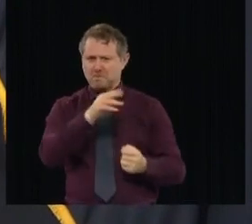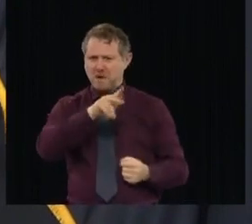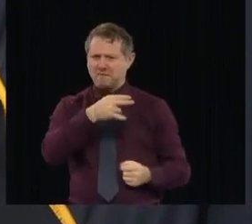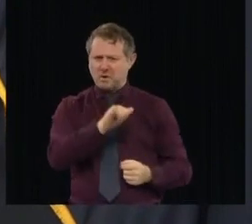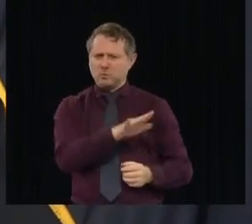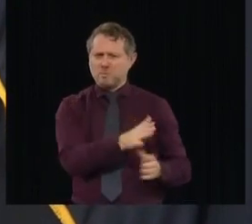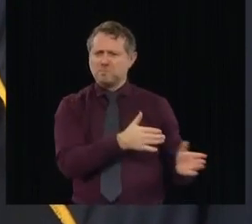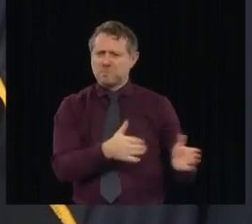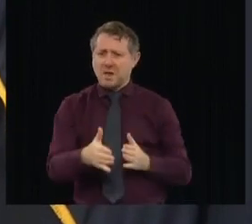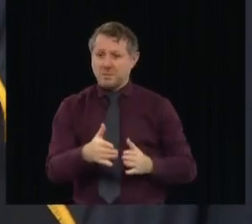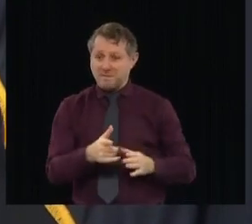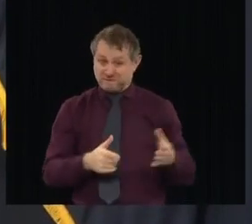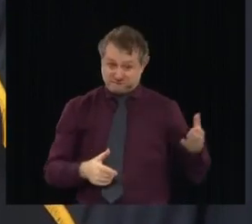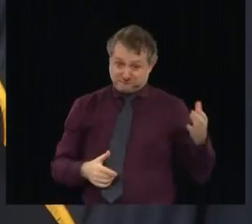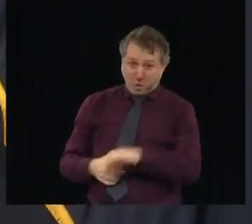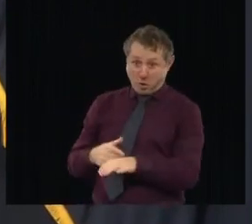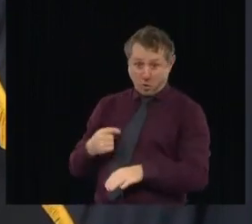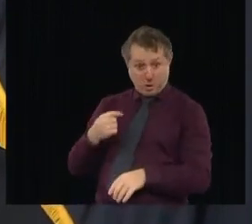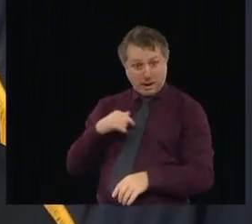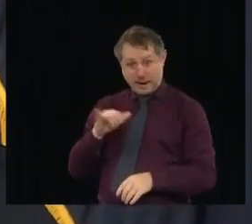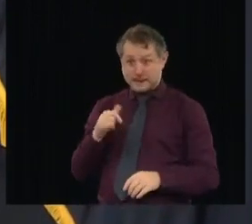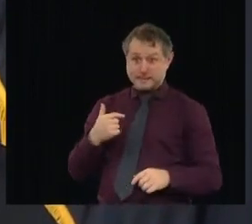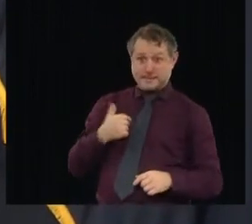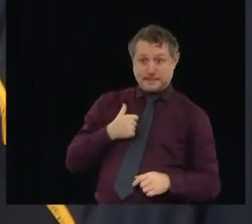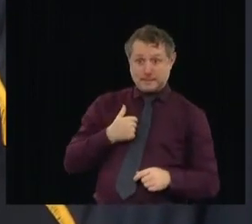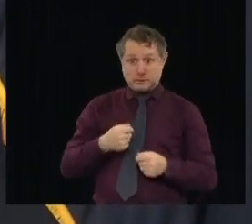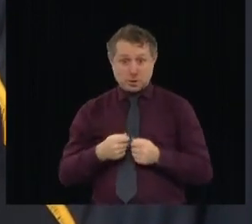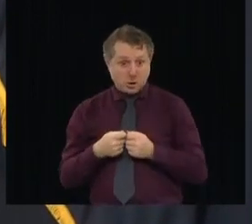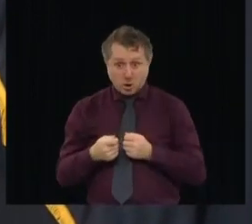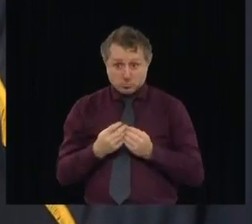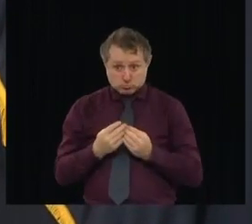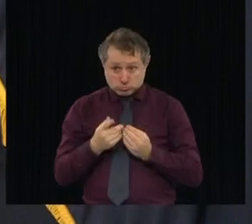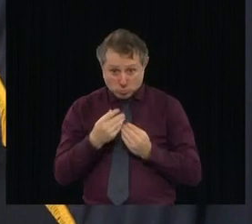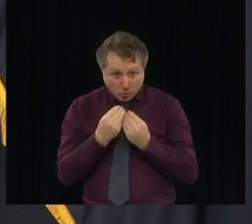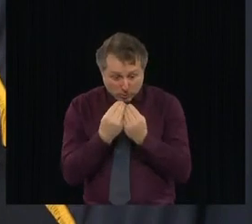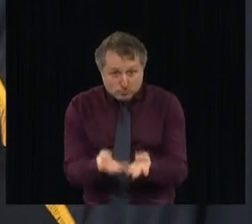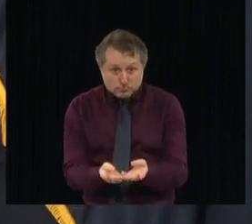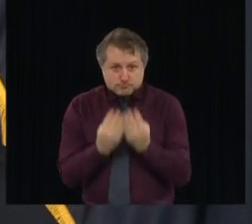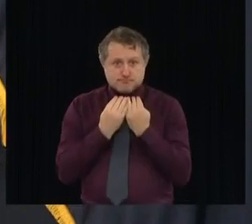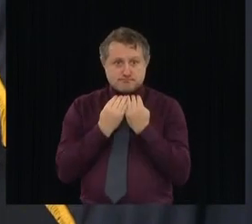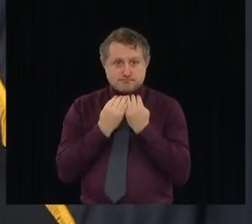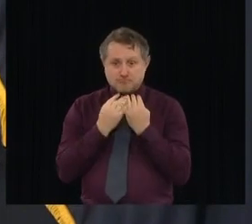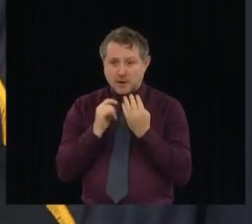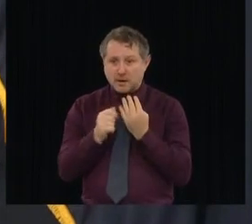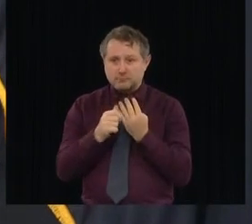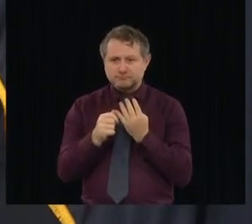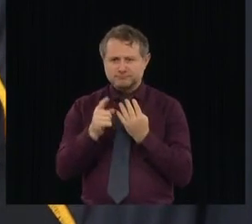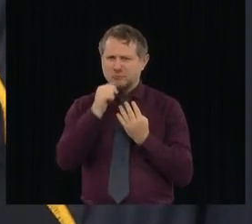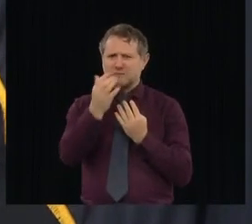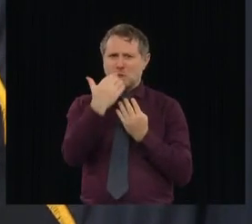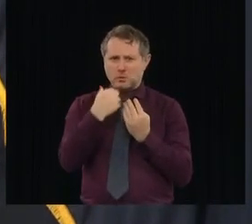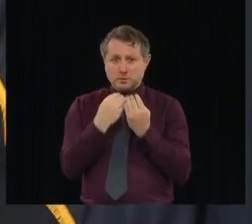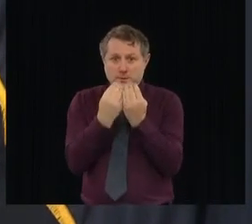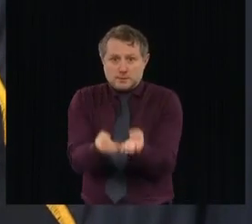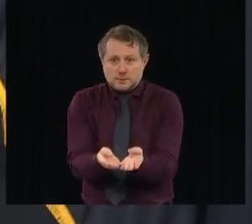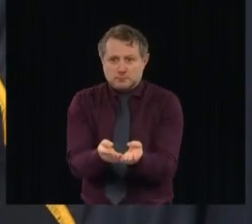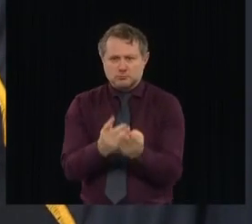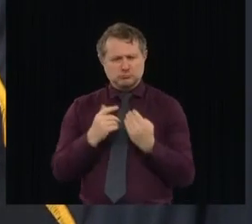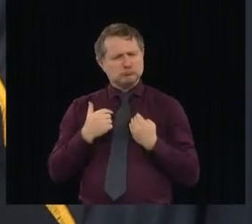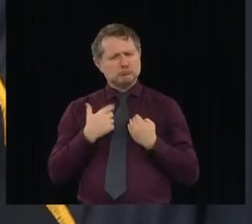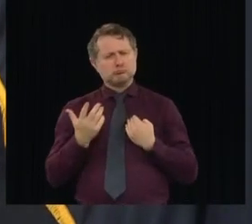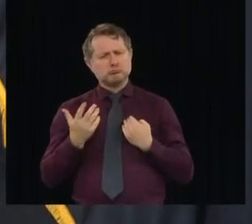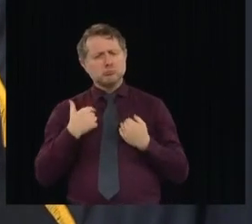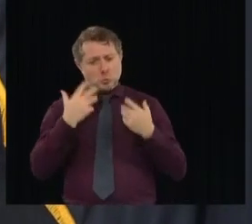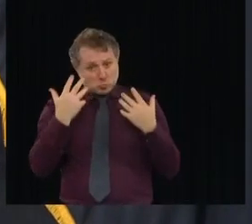force my hand. Look, as governor, he has no jurisdiction in New York. I could say we're not opening our beaches. If we don't open our